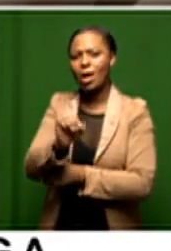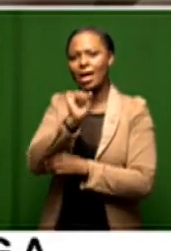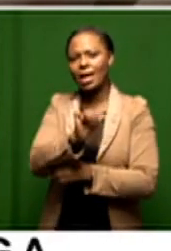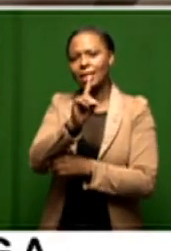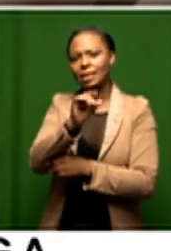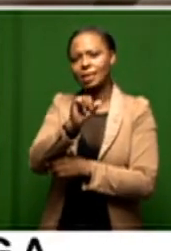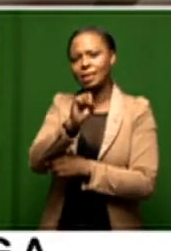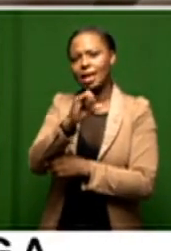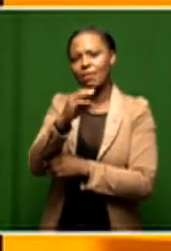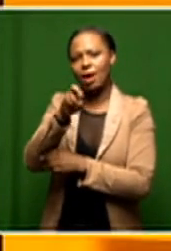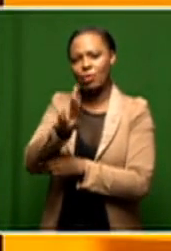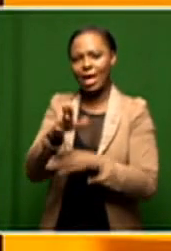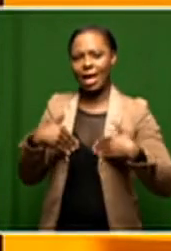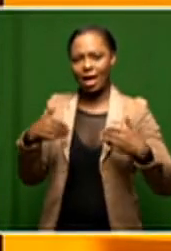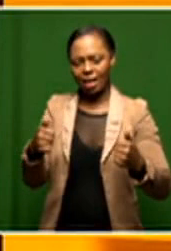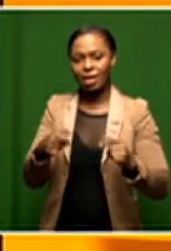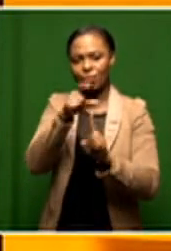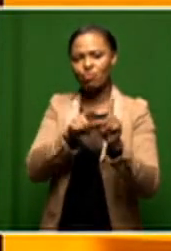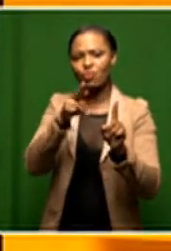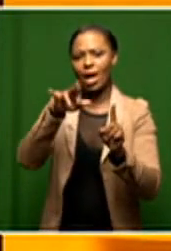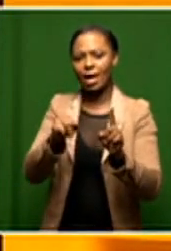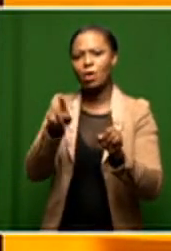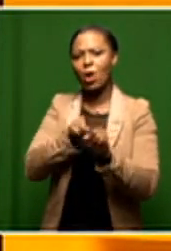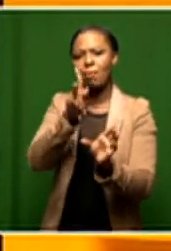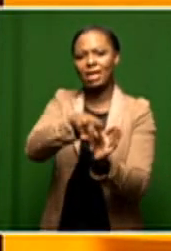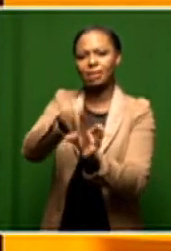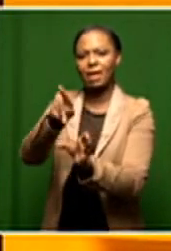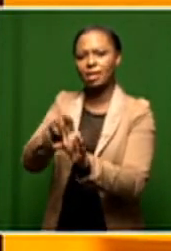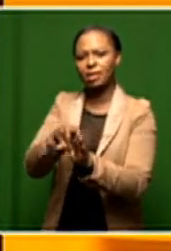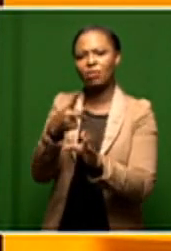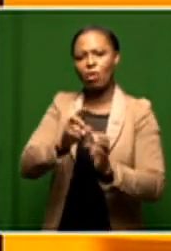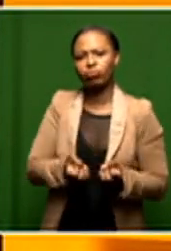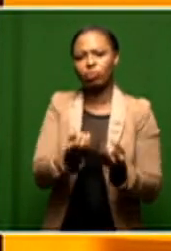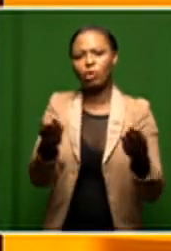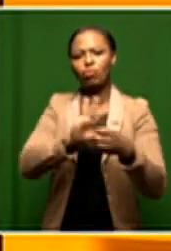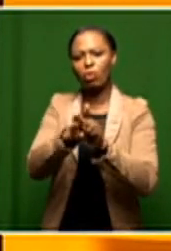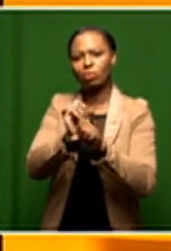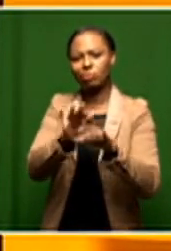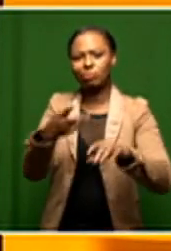Ryan Noach, talking to us about their participation in securing COVID-19 vaccines for South Africa.